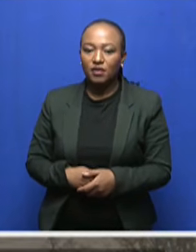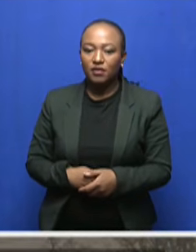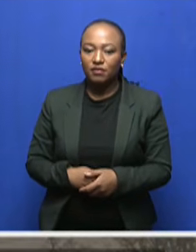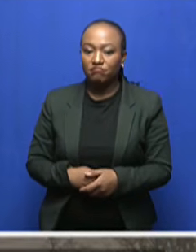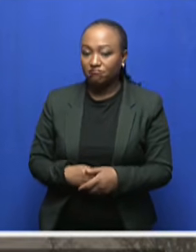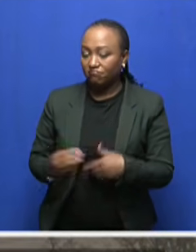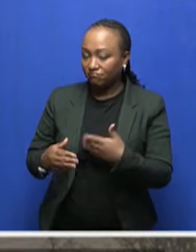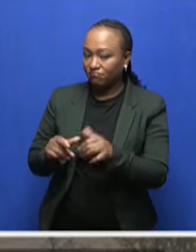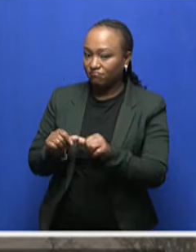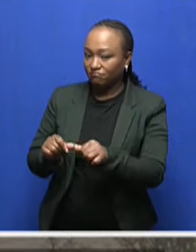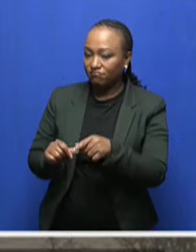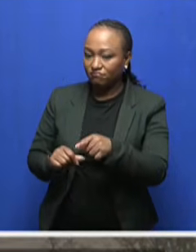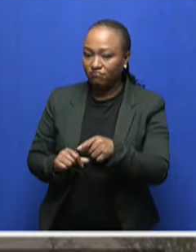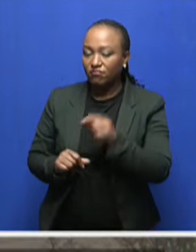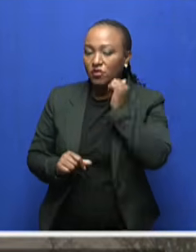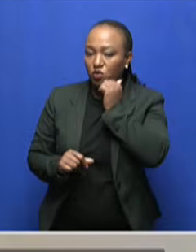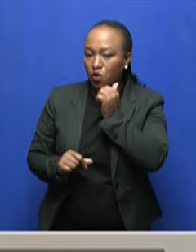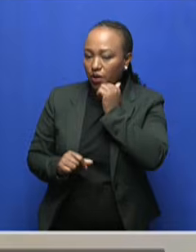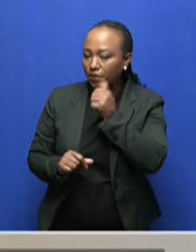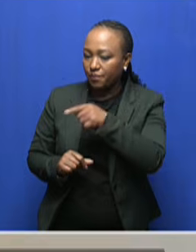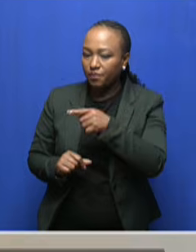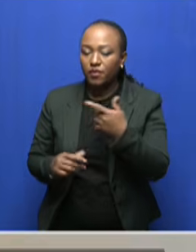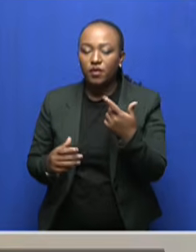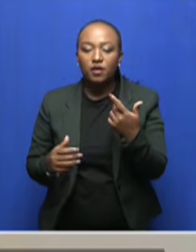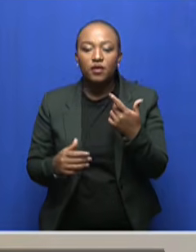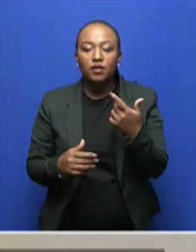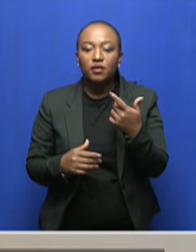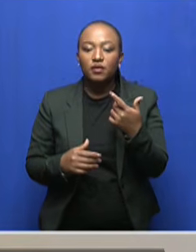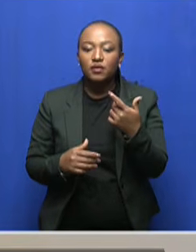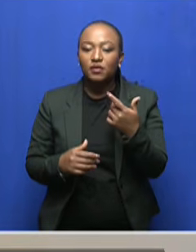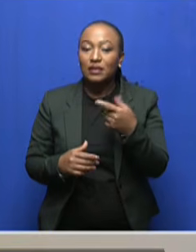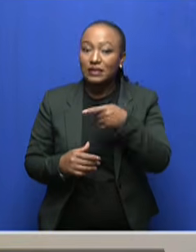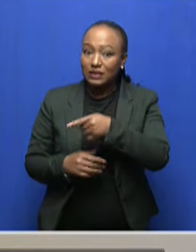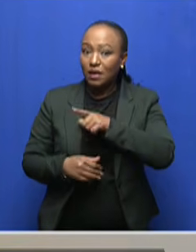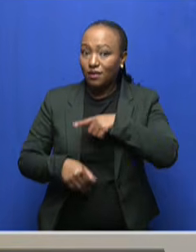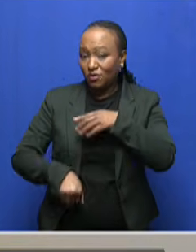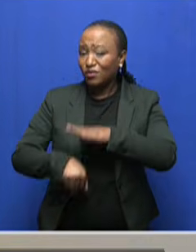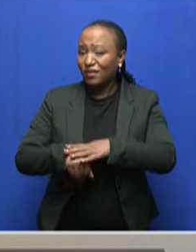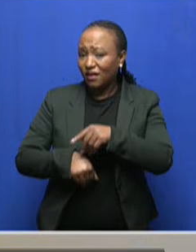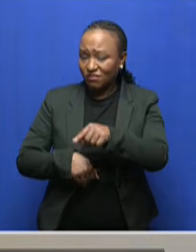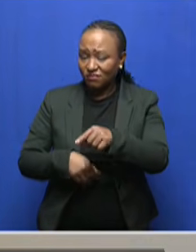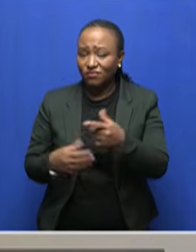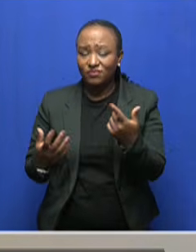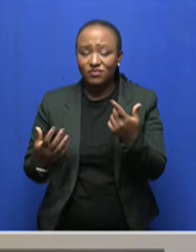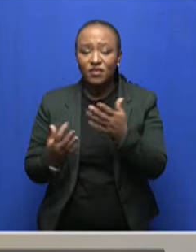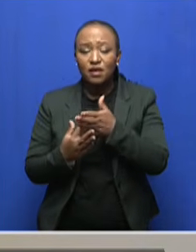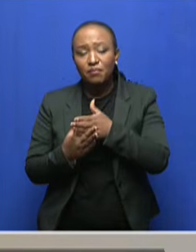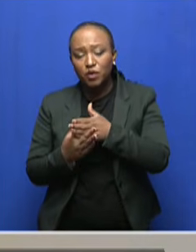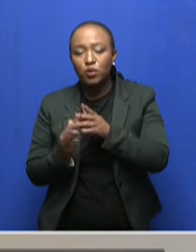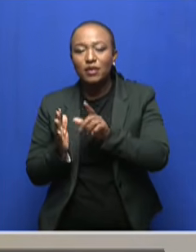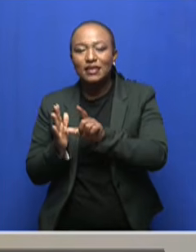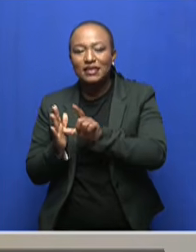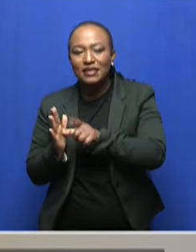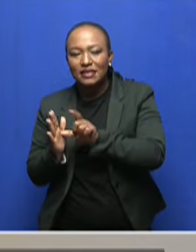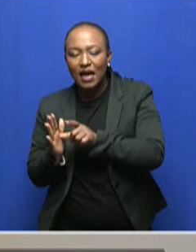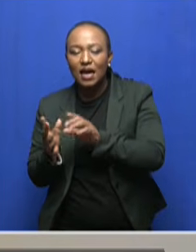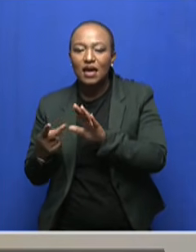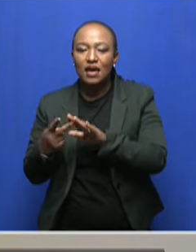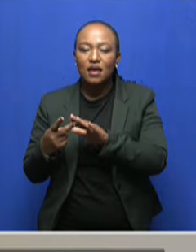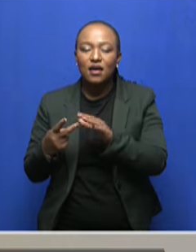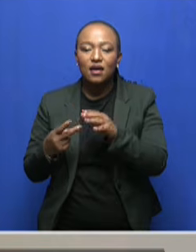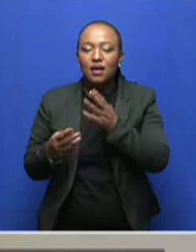100%. 100%. Sorry. So this takes about a long time, actually. So between designing your scarf